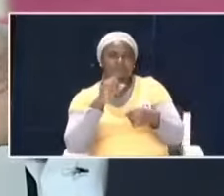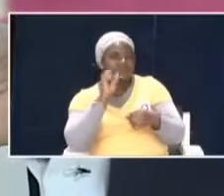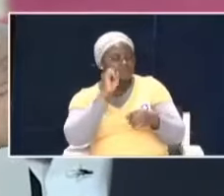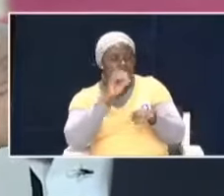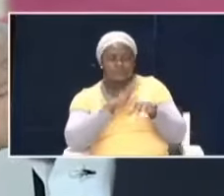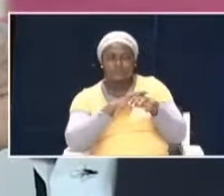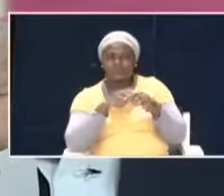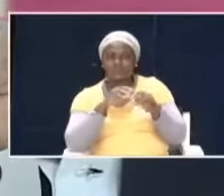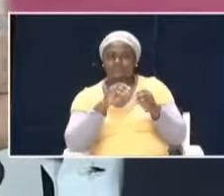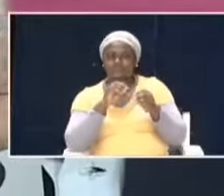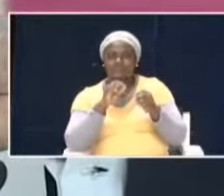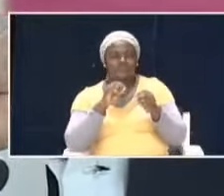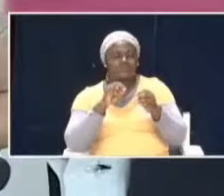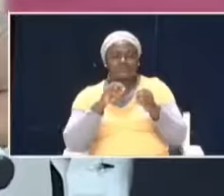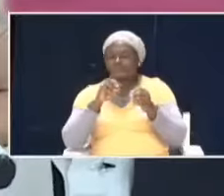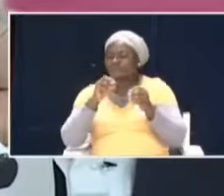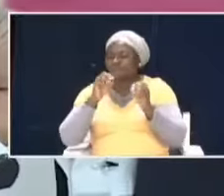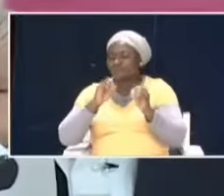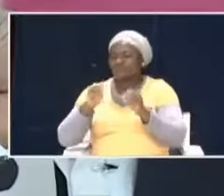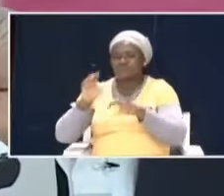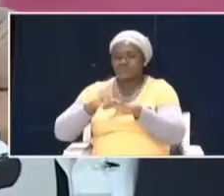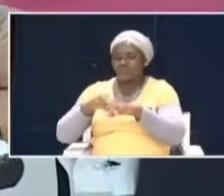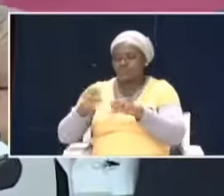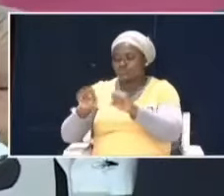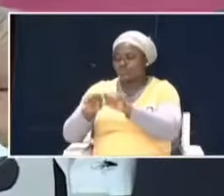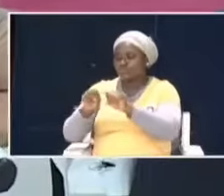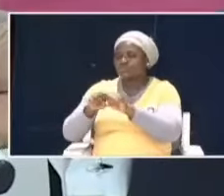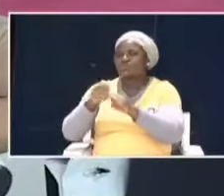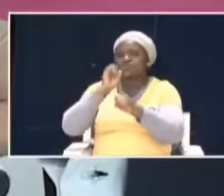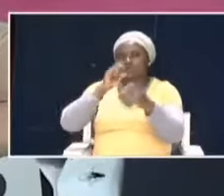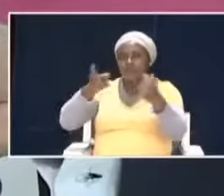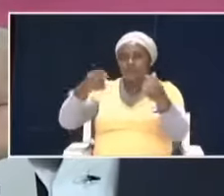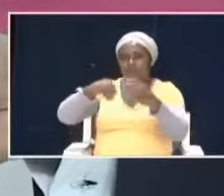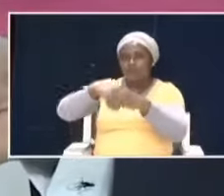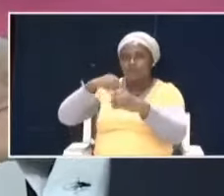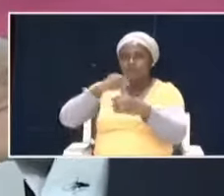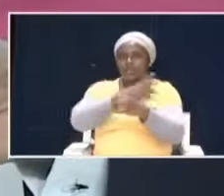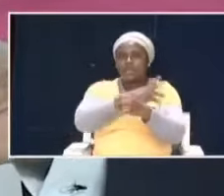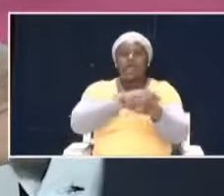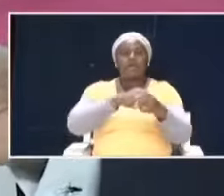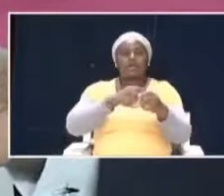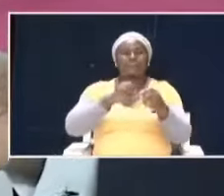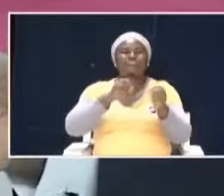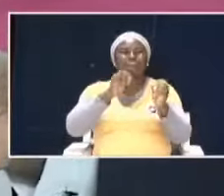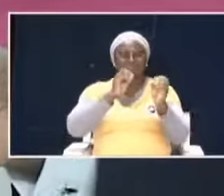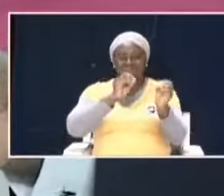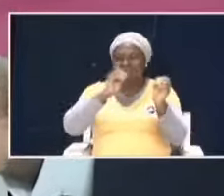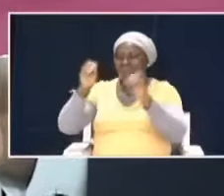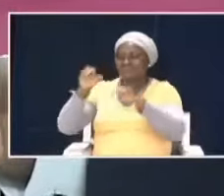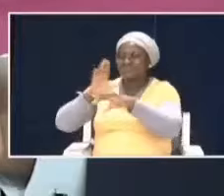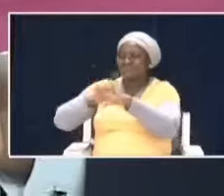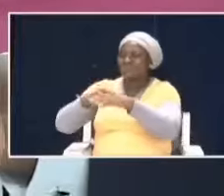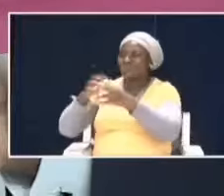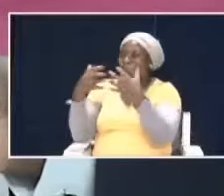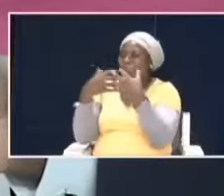put on his slippers. She came out like that and wanted to put on the